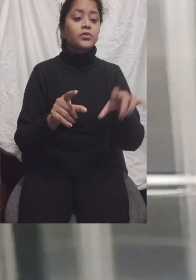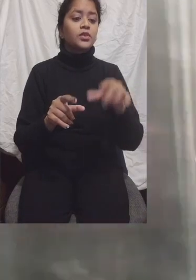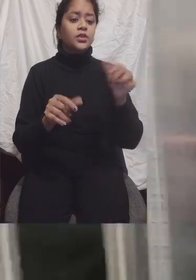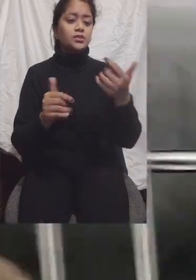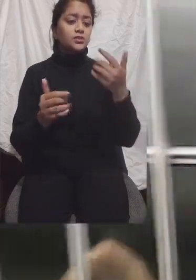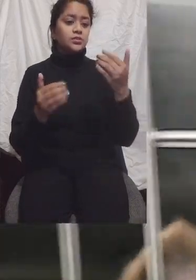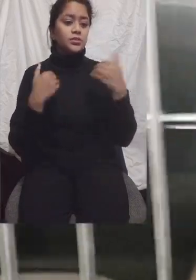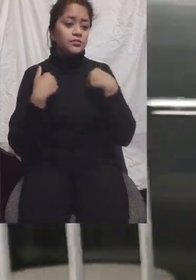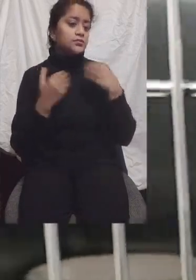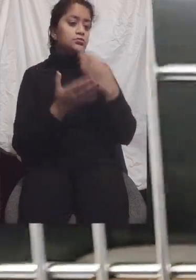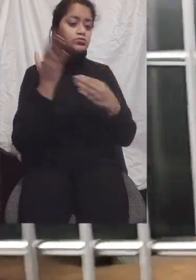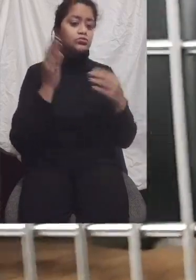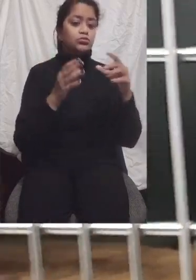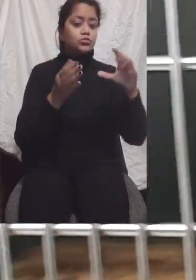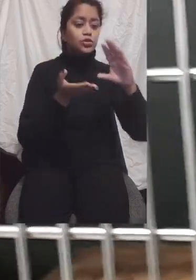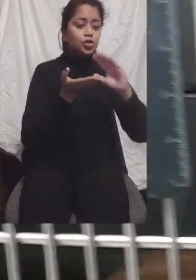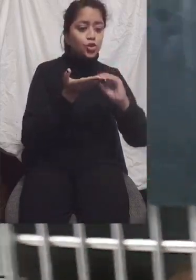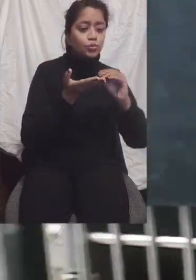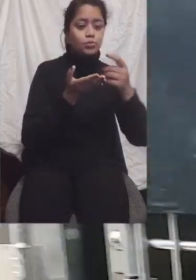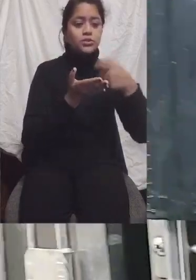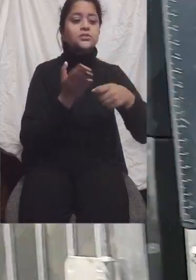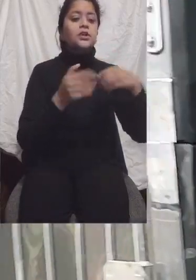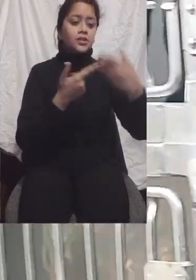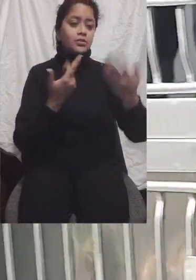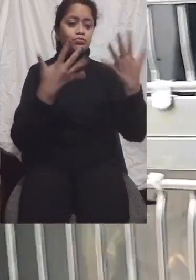discount vouchers, and then they're on their way.